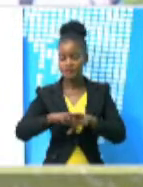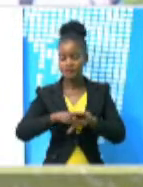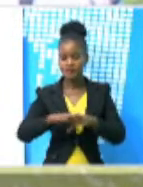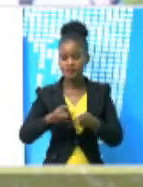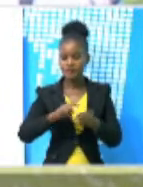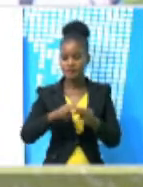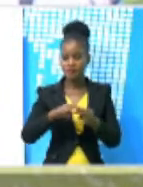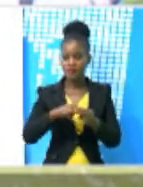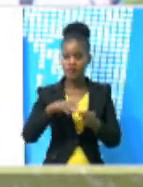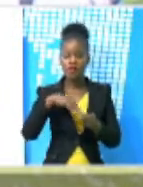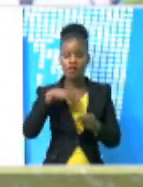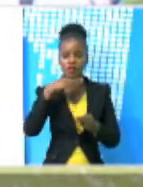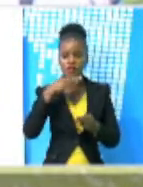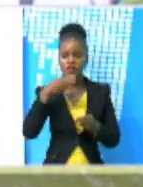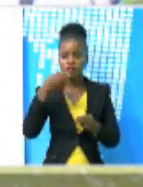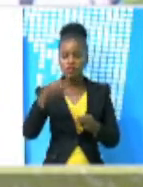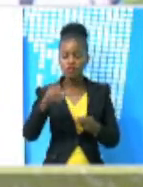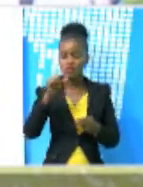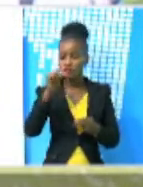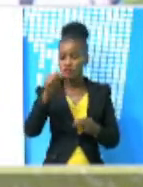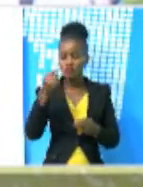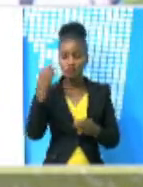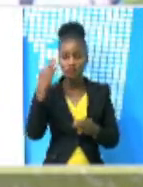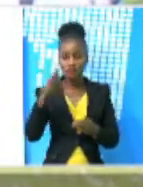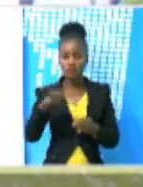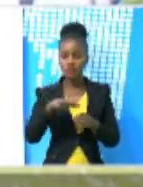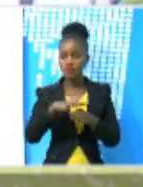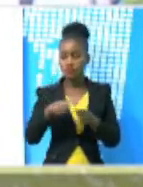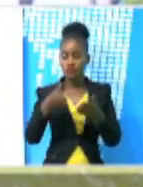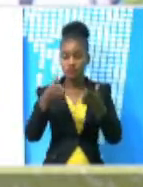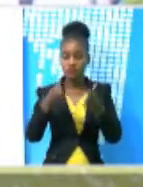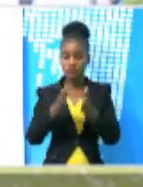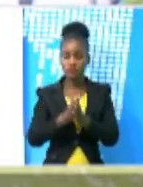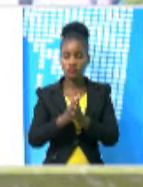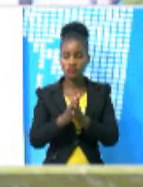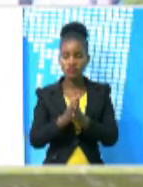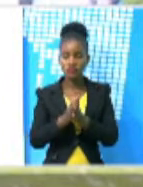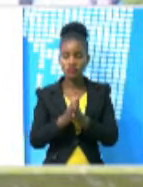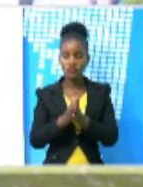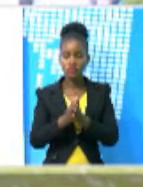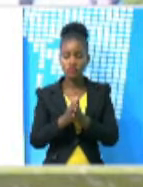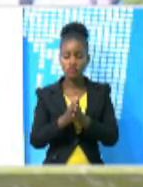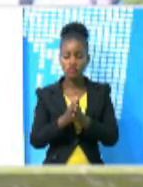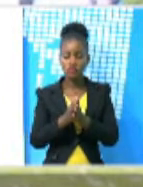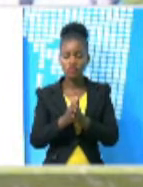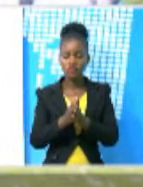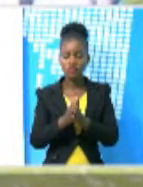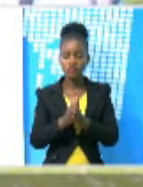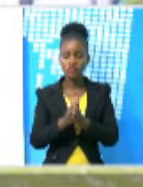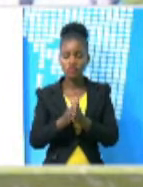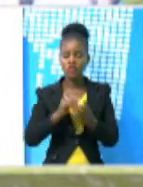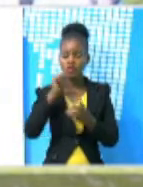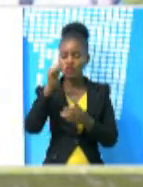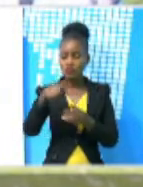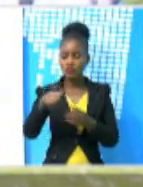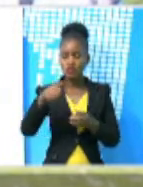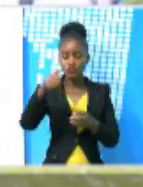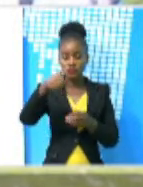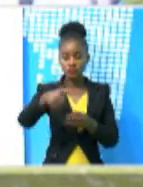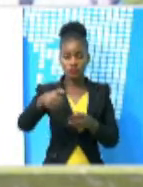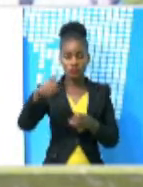uses a knapsack, puts a few kgs of fertilizer, a burst of fertilizer or planting fertilizer, and goes spraying